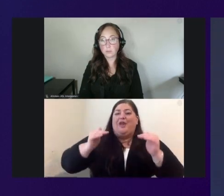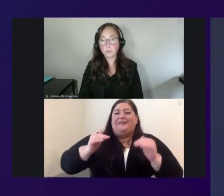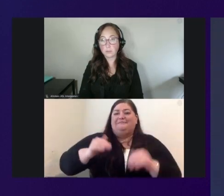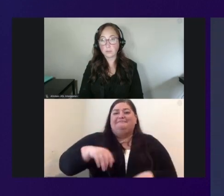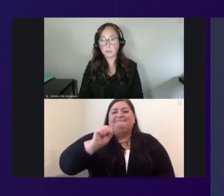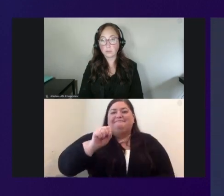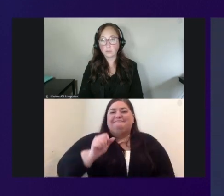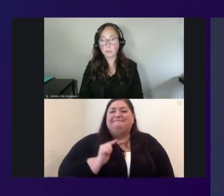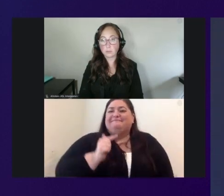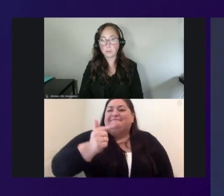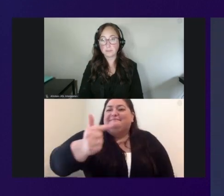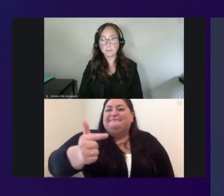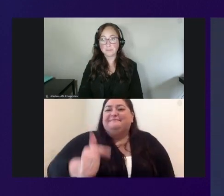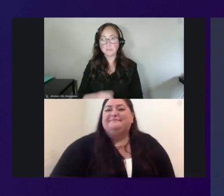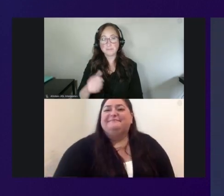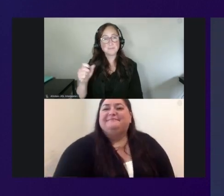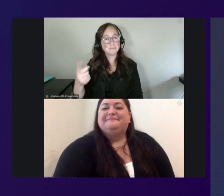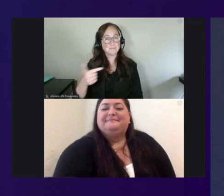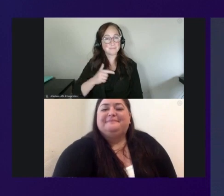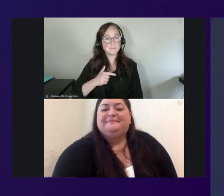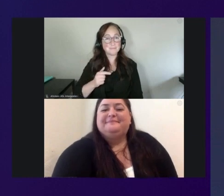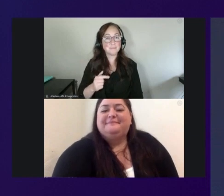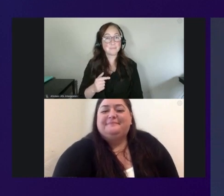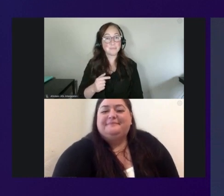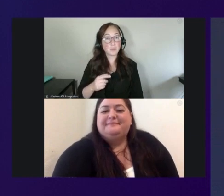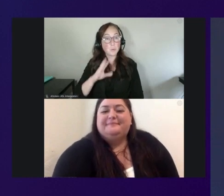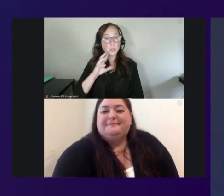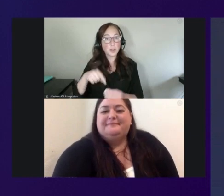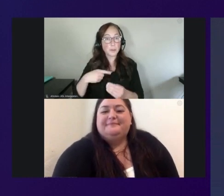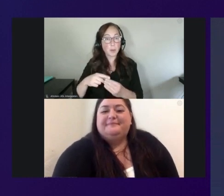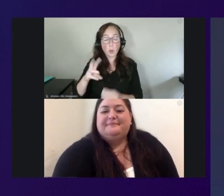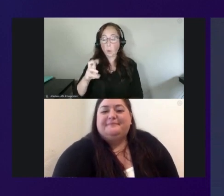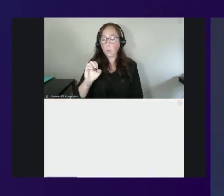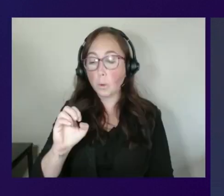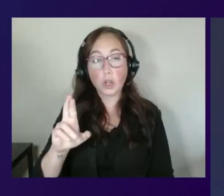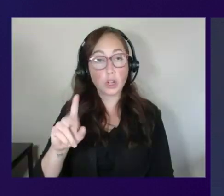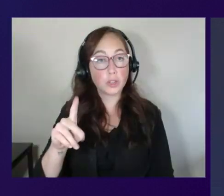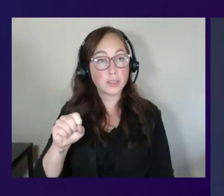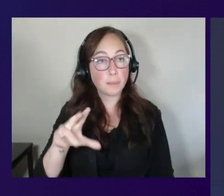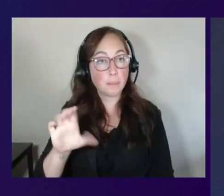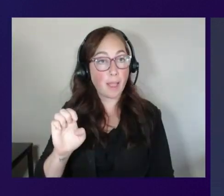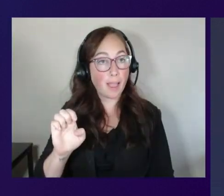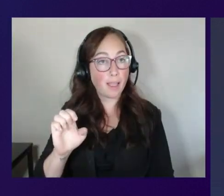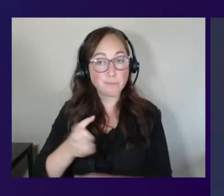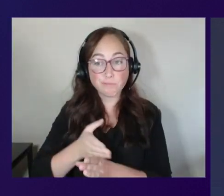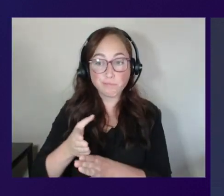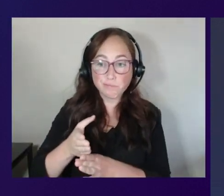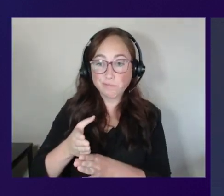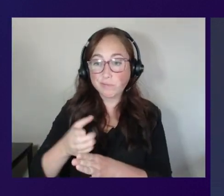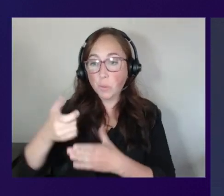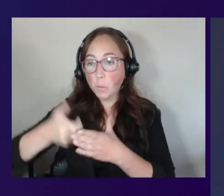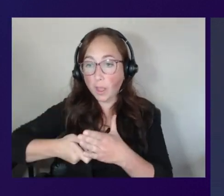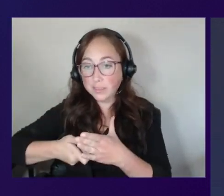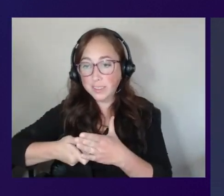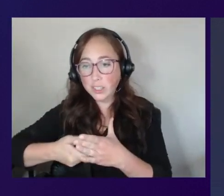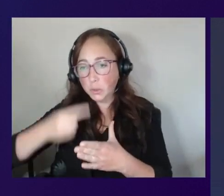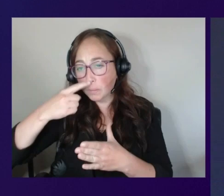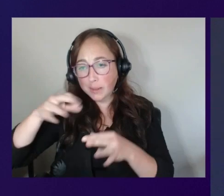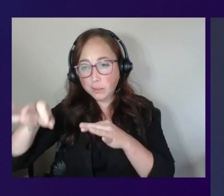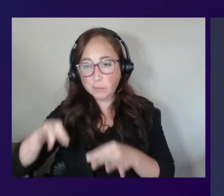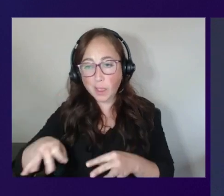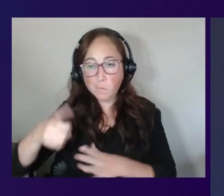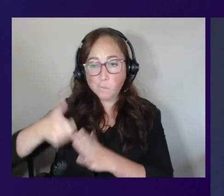about Workspace's core and the pricing, how that was different. Can you walk us through how pricing is with AppStream? Because it